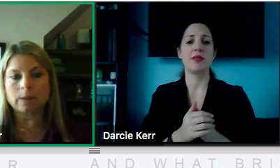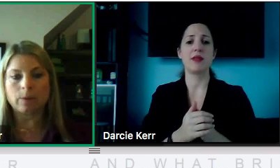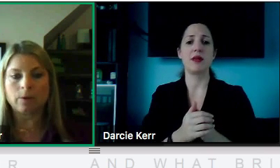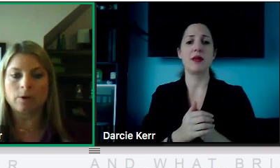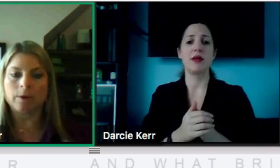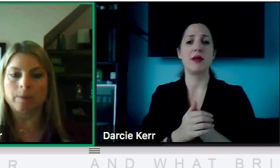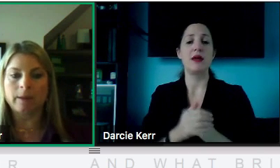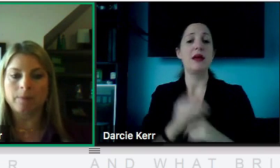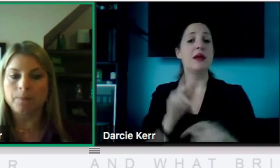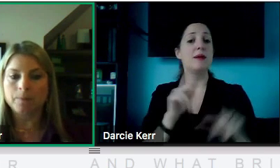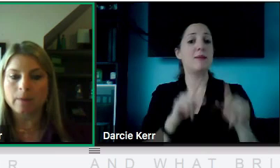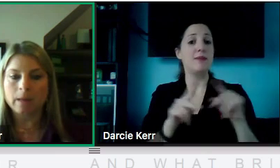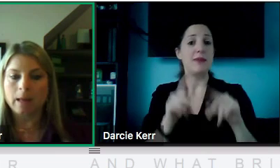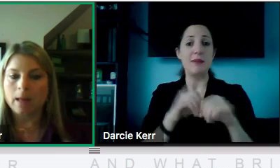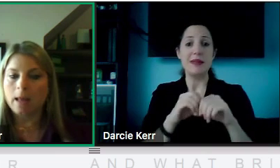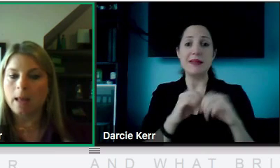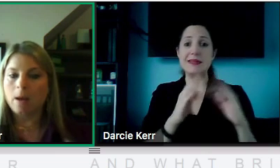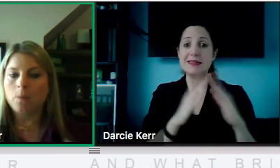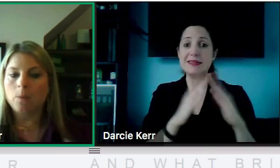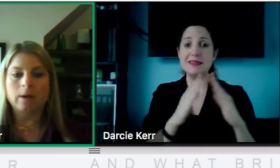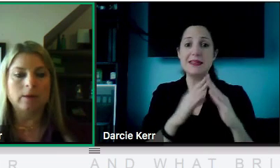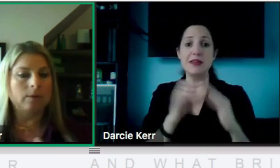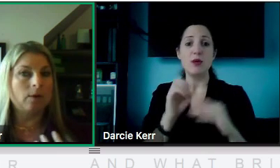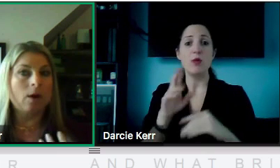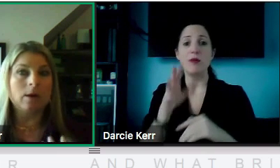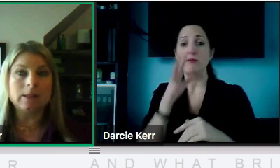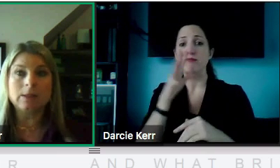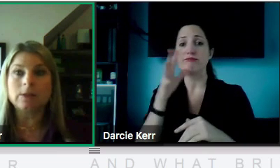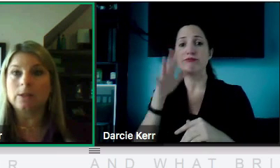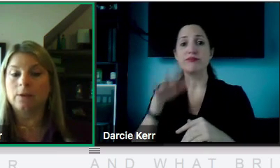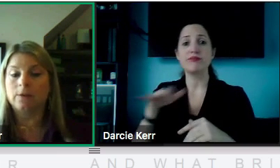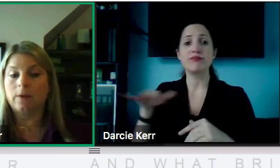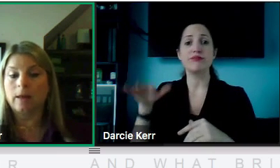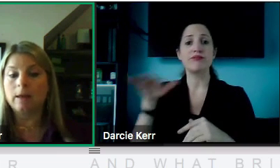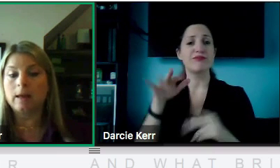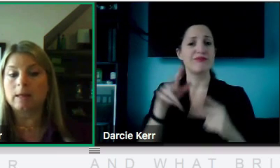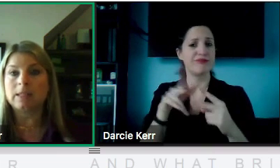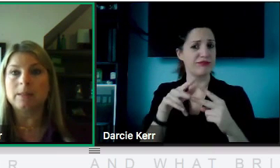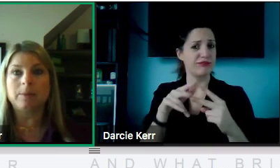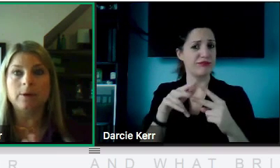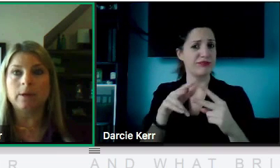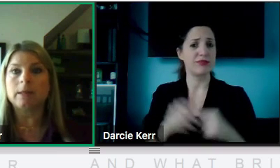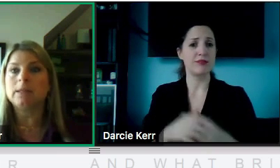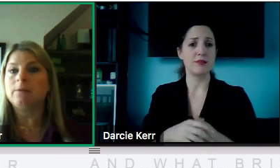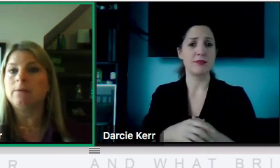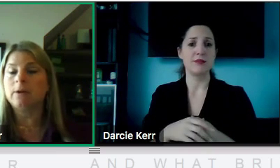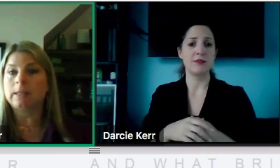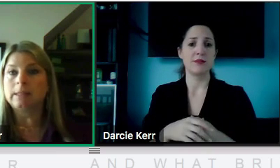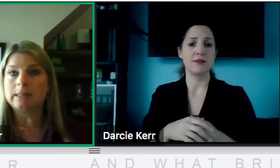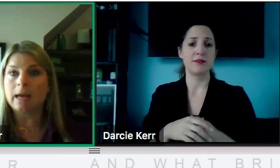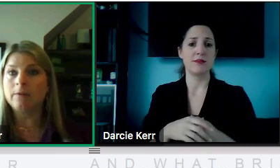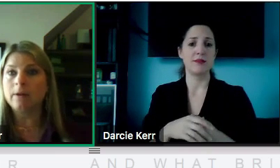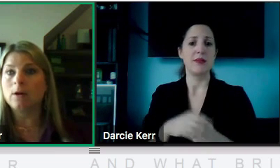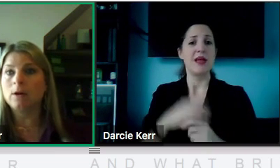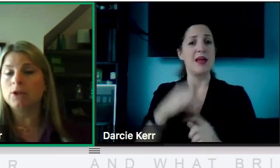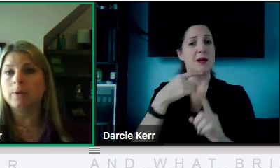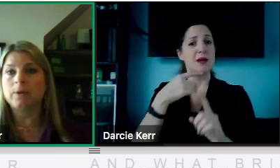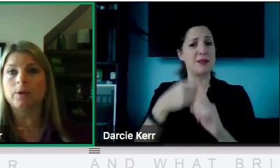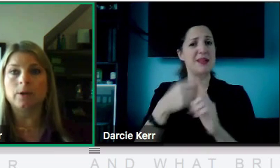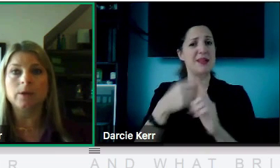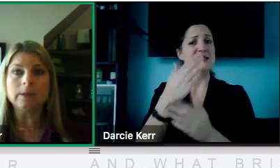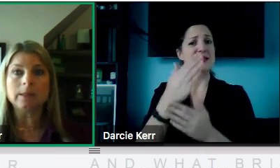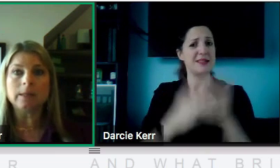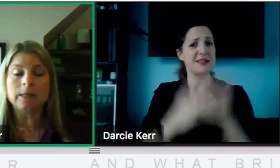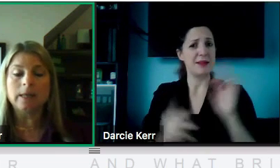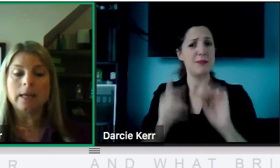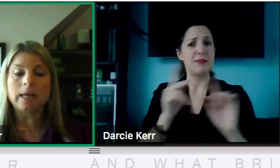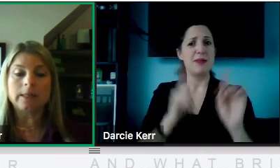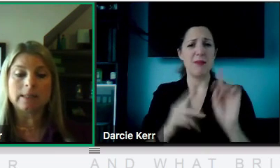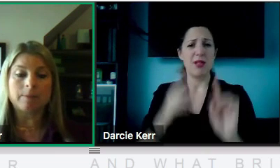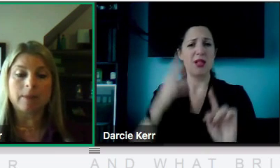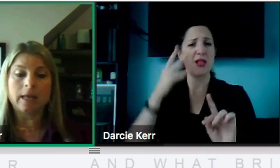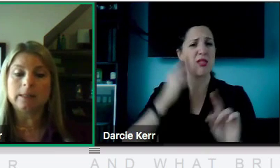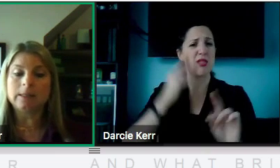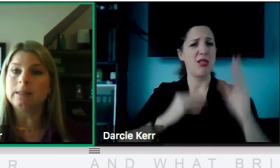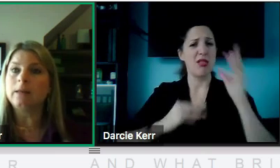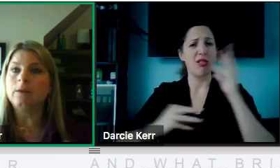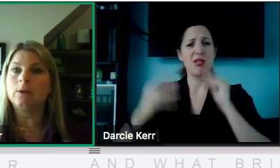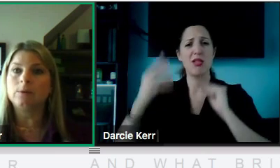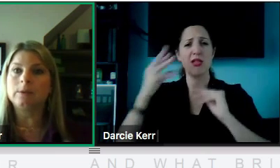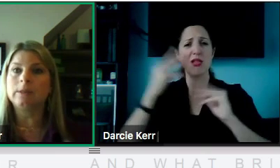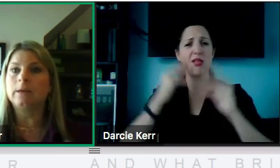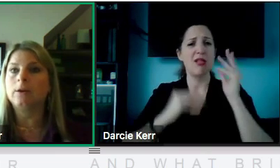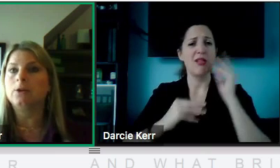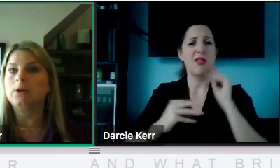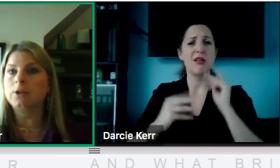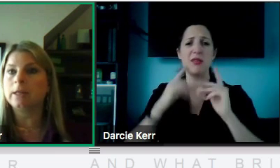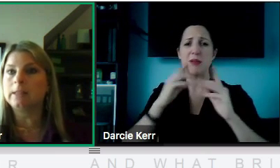city, so in urban. We're also serving experienced, very savvy entrepreneurs in some